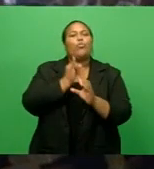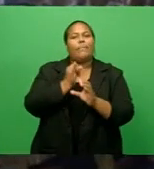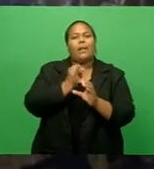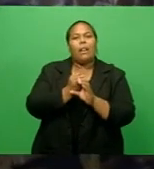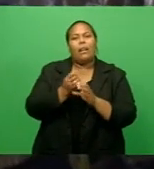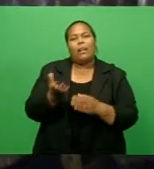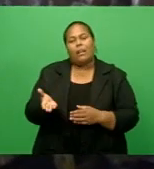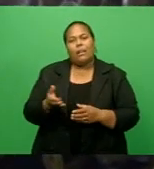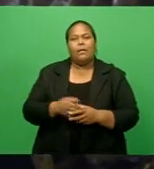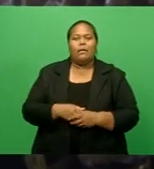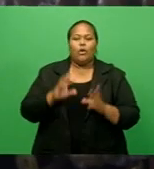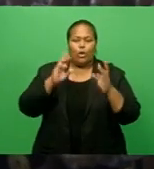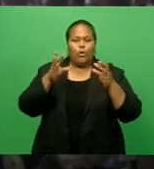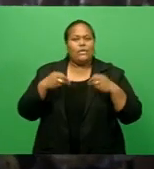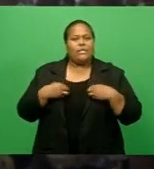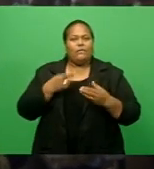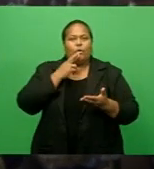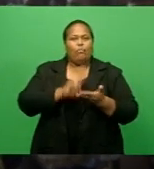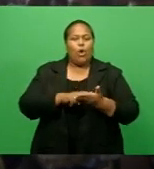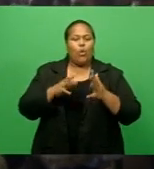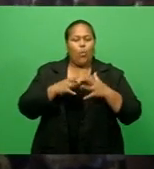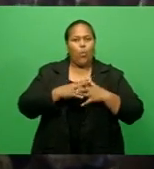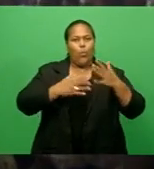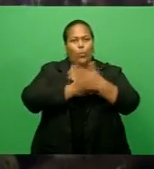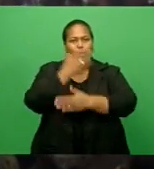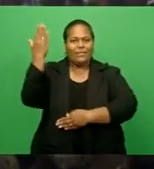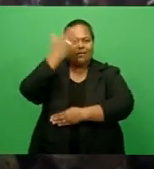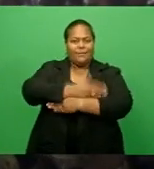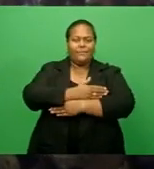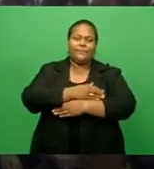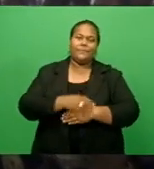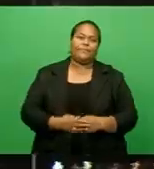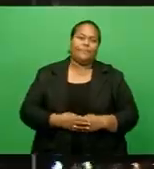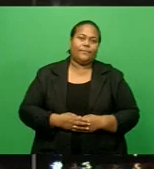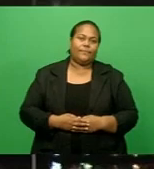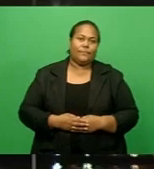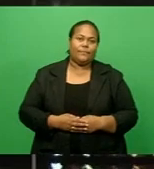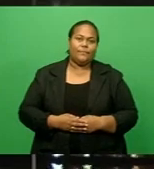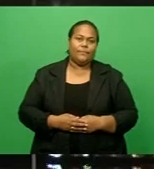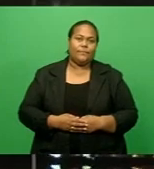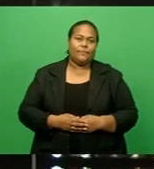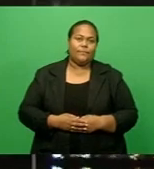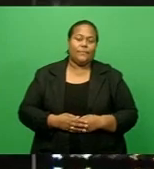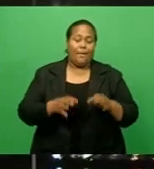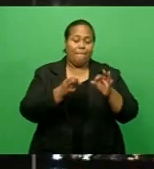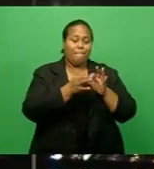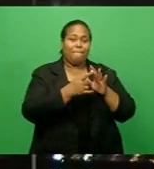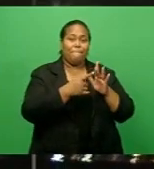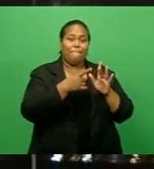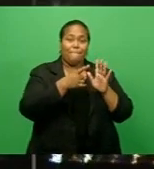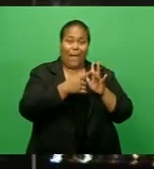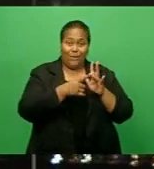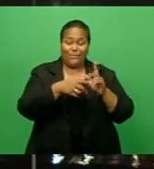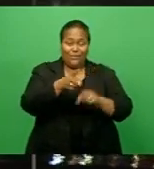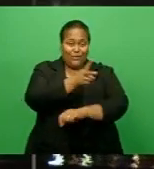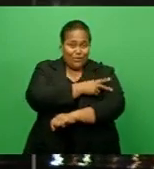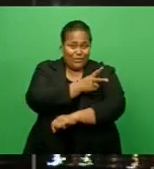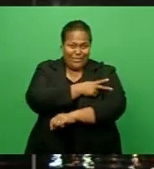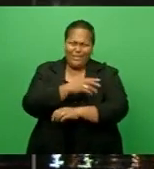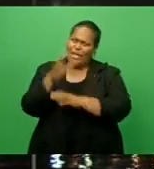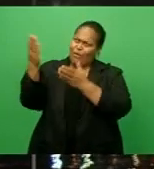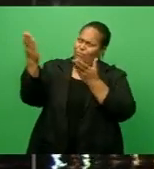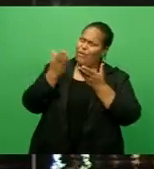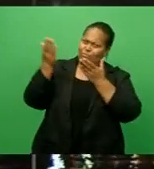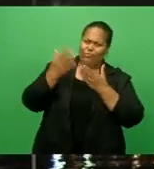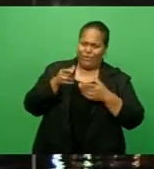receiving a report on Wednesday night. Edwin Nunn, FBC News. The Biosecurity Authority of Fiji is scaling up